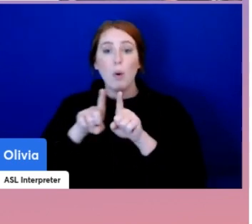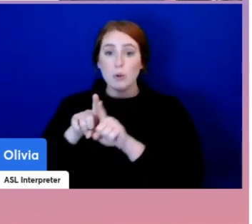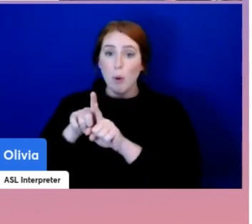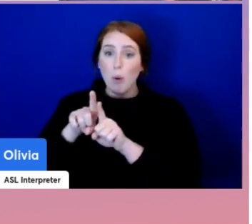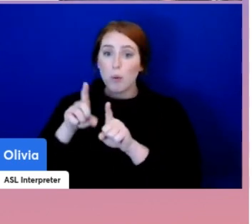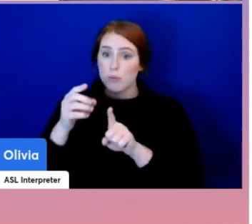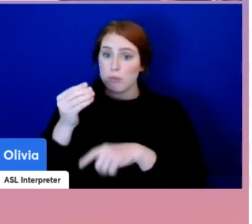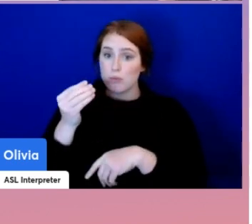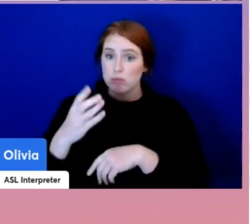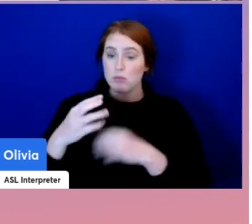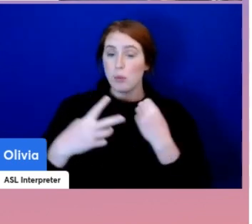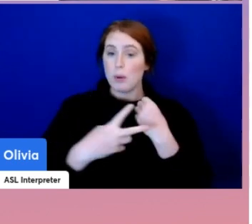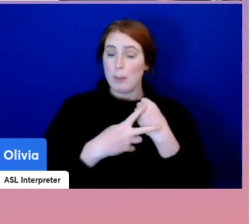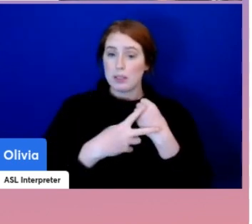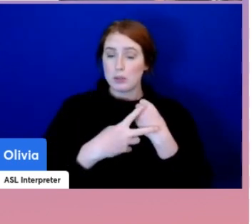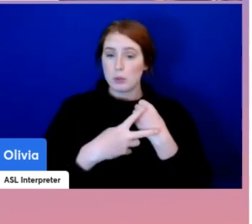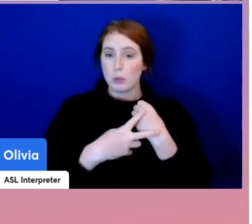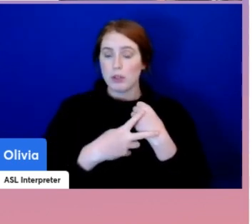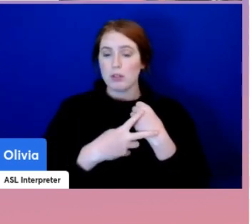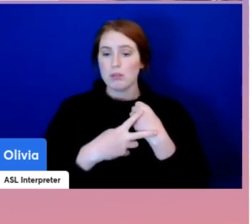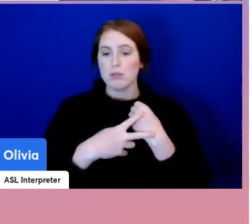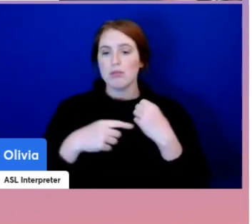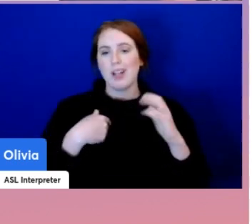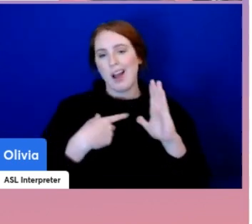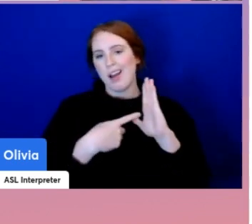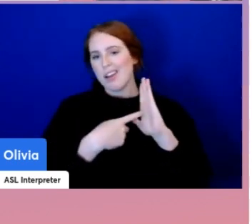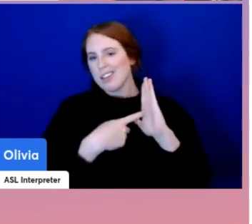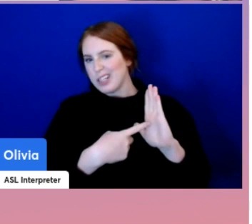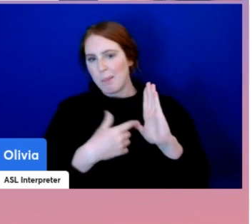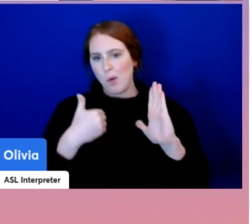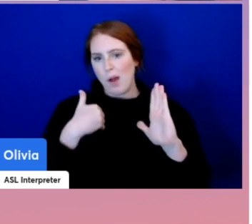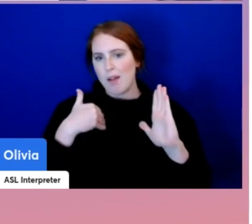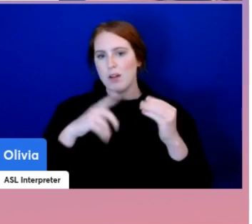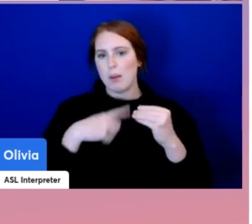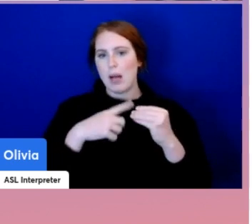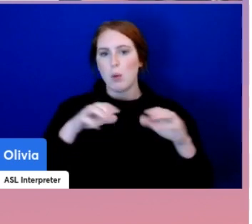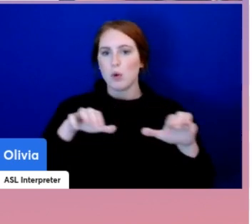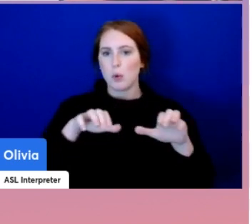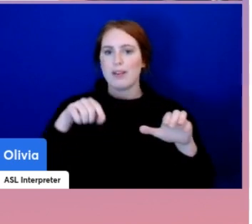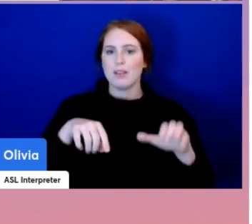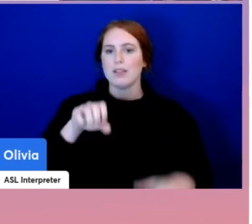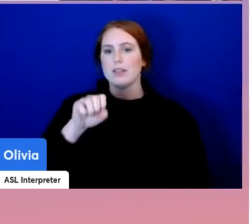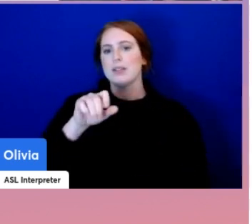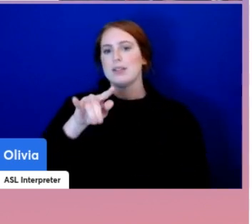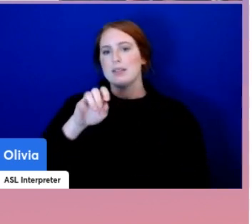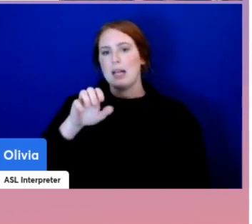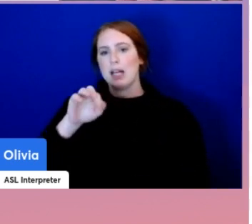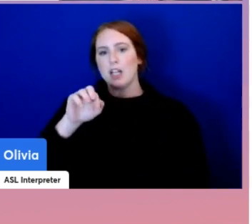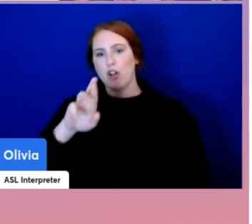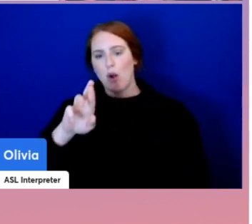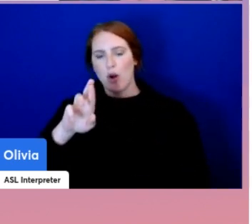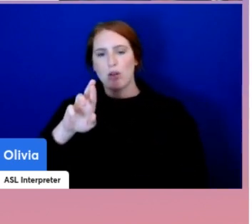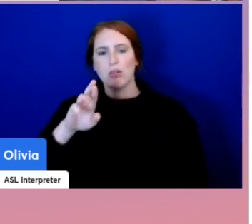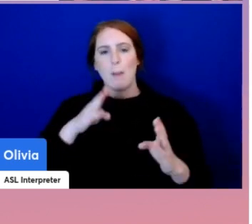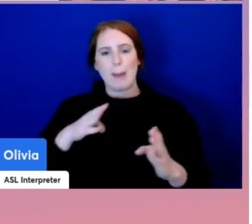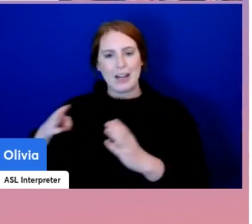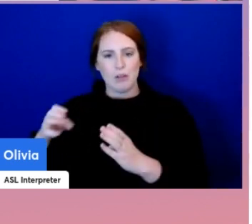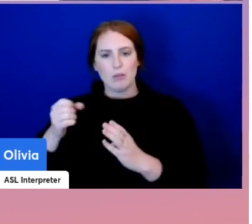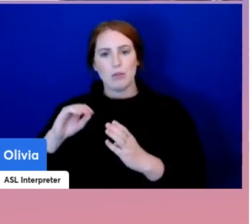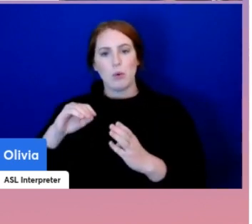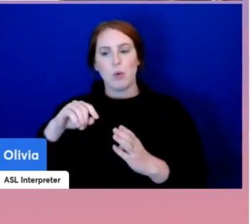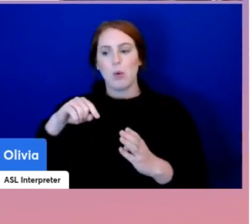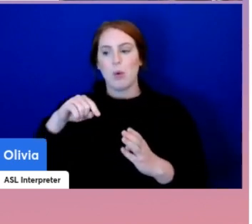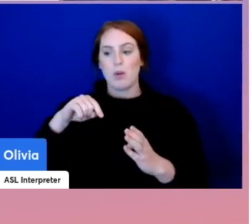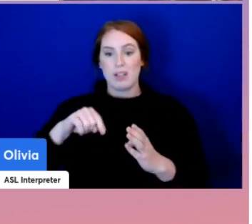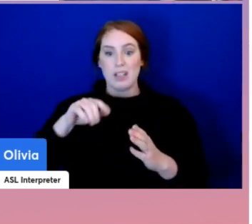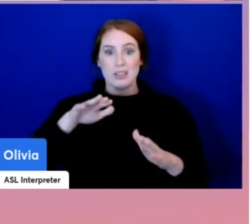the repository, I have an example of doing this as a sidecar pattern. And so these steps run